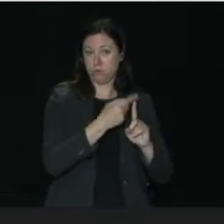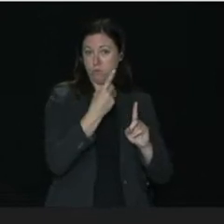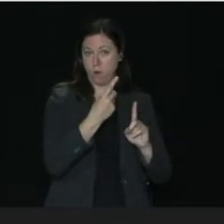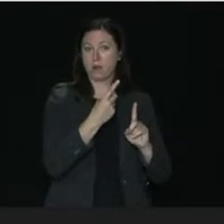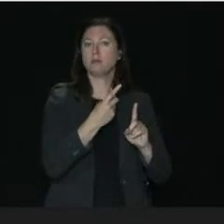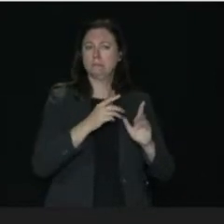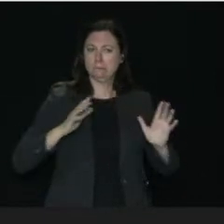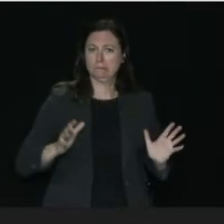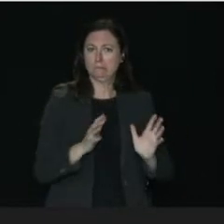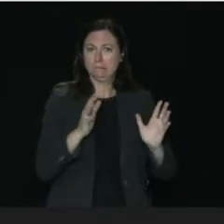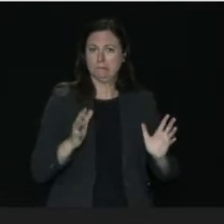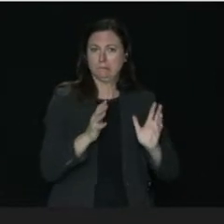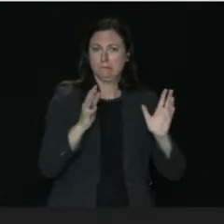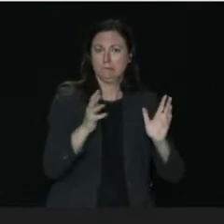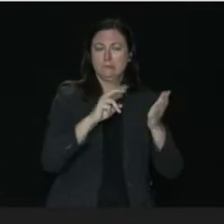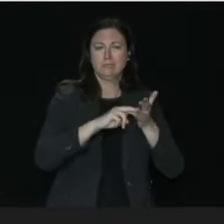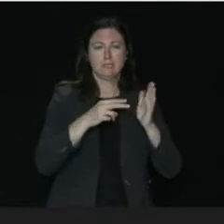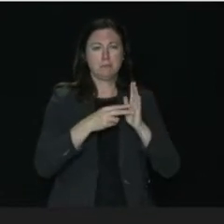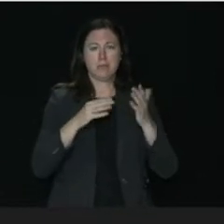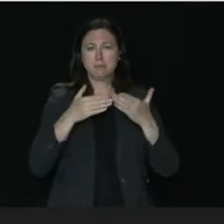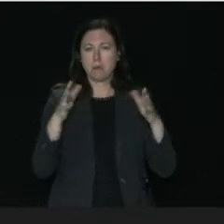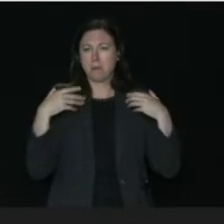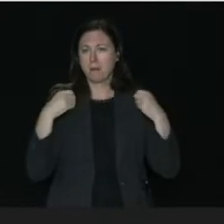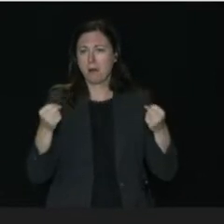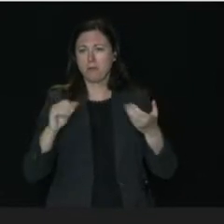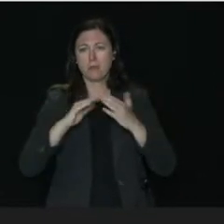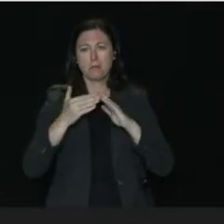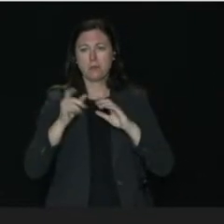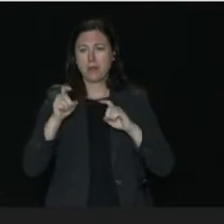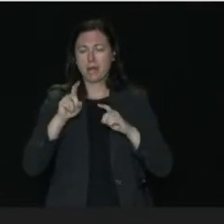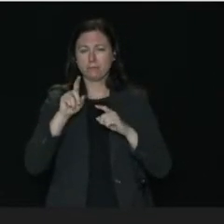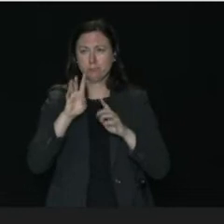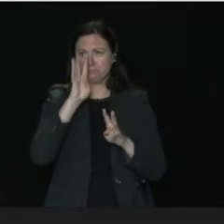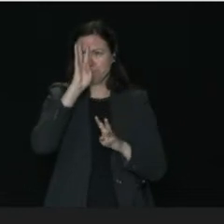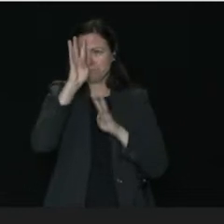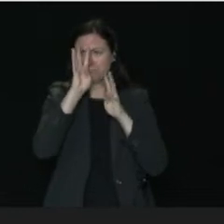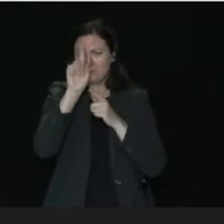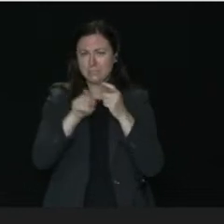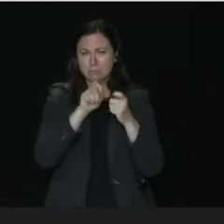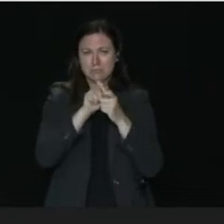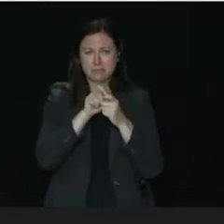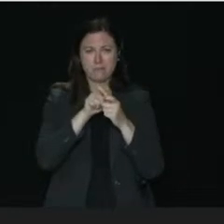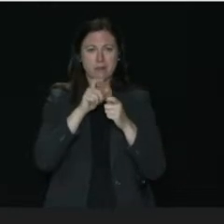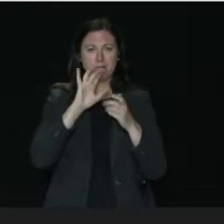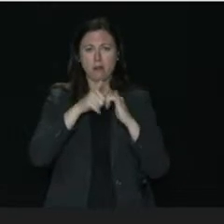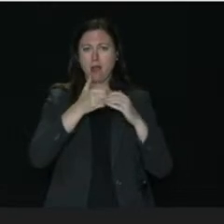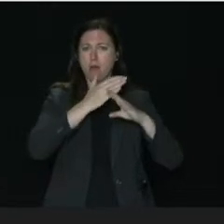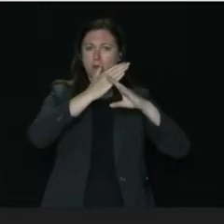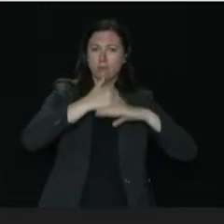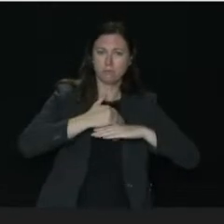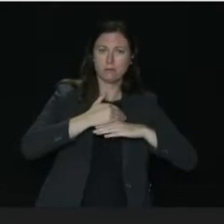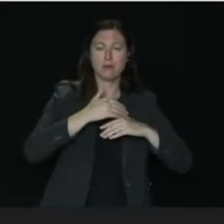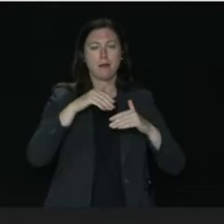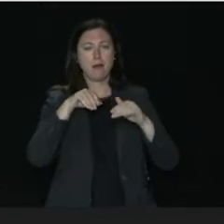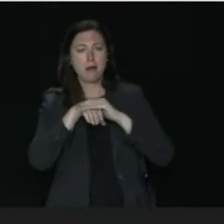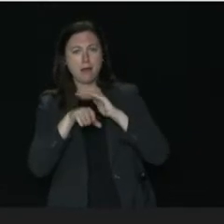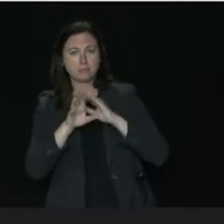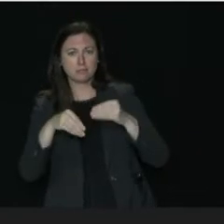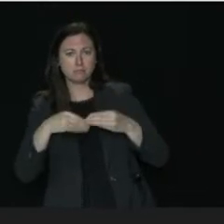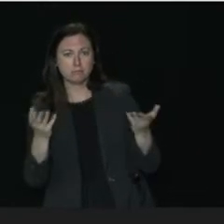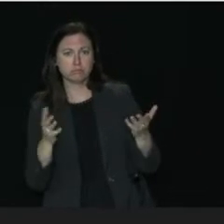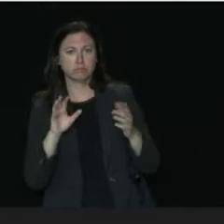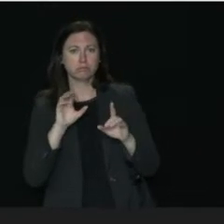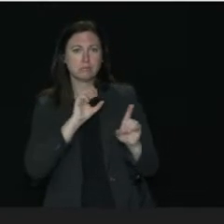and communities to hone targeted outreach approaches that reduce barriers, provide supports, and reach people where they